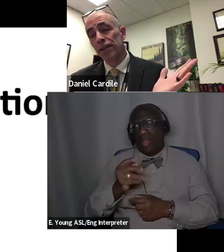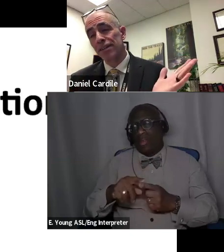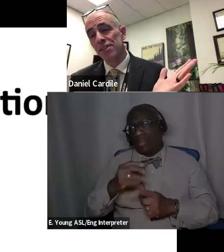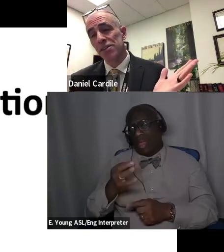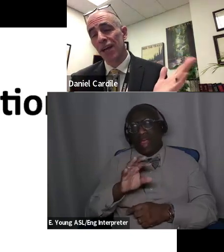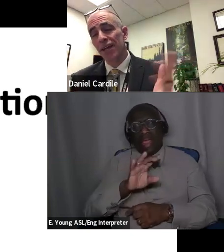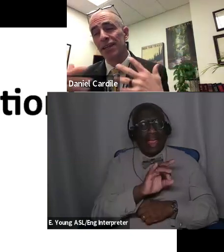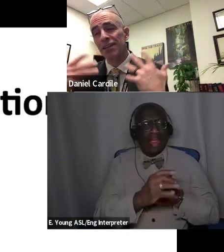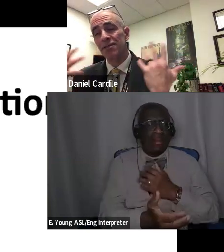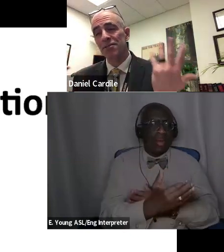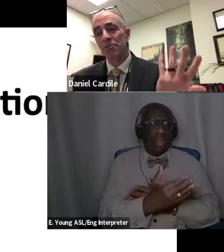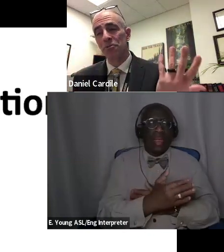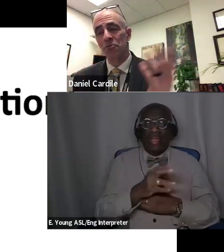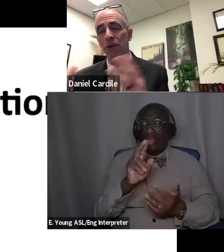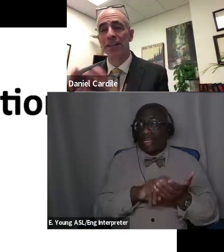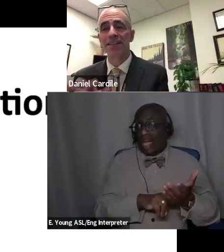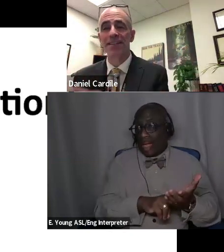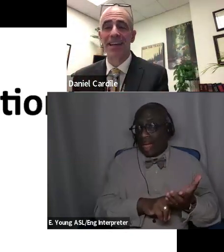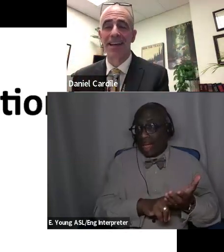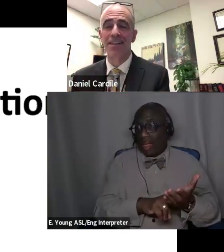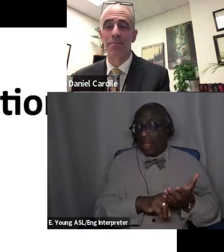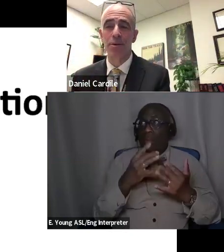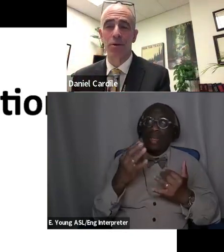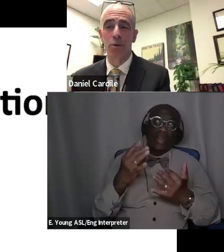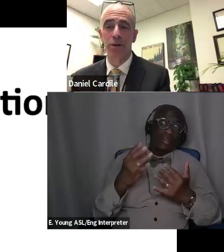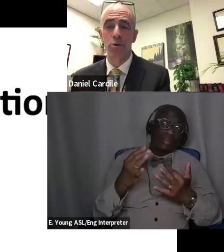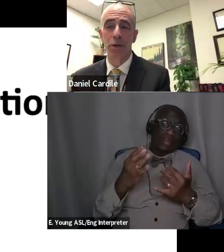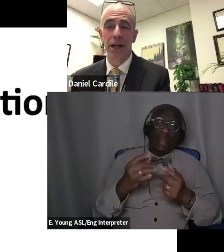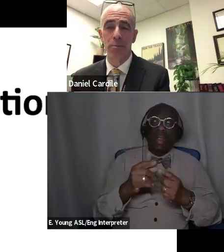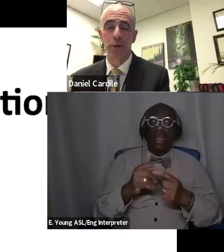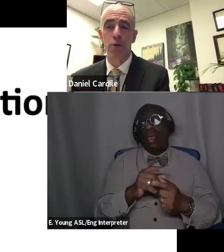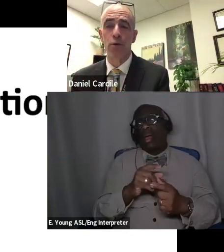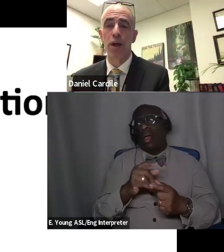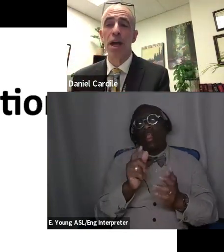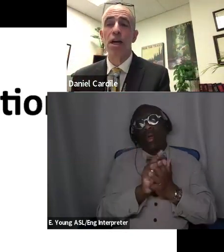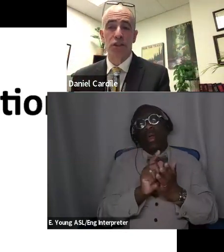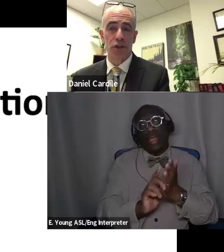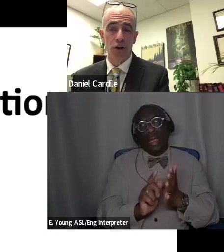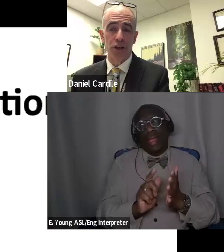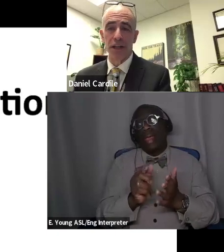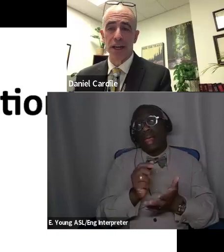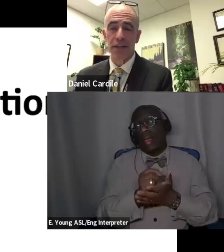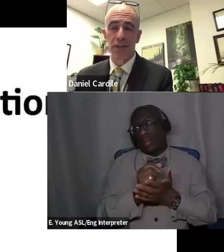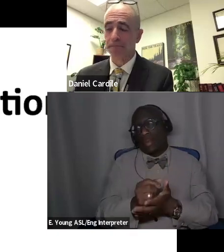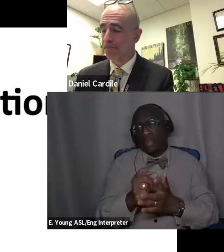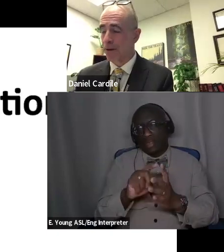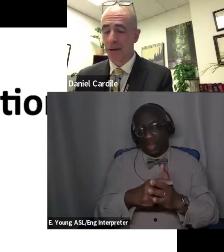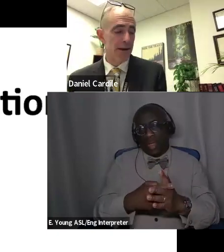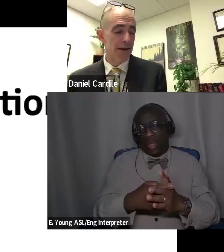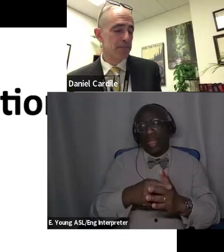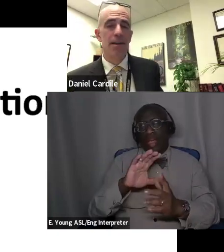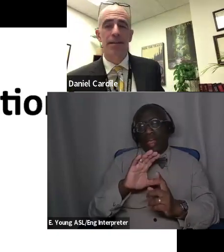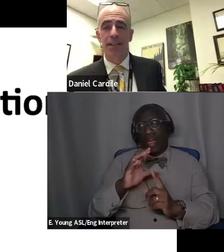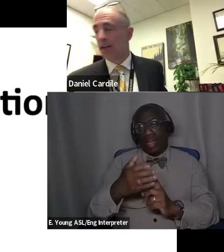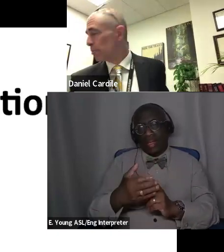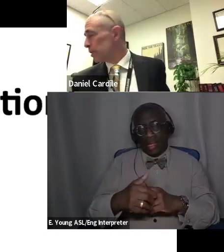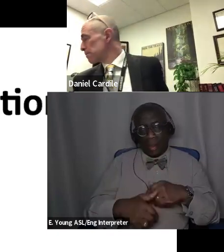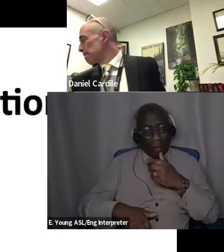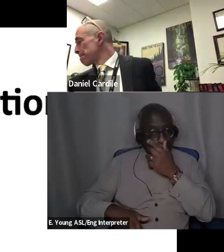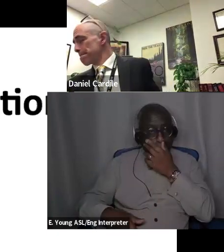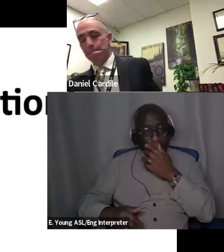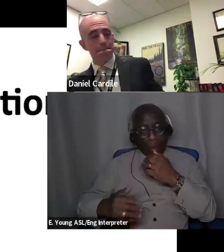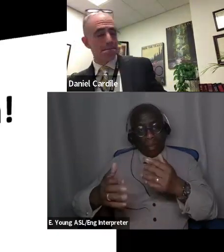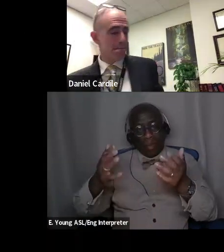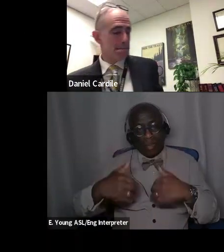in the morning, sign in, wait, and meet with a lawyer who can help you start your case. Okay, next slide,